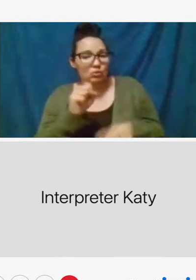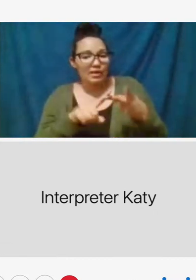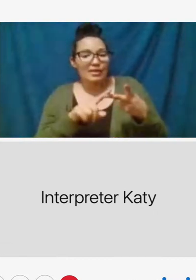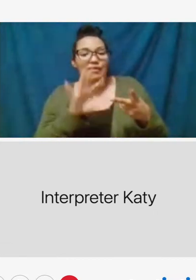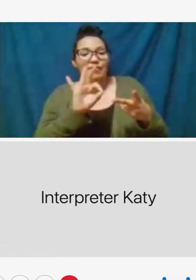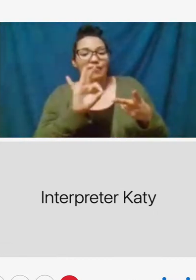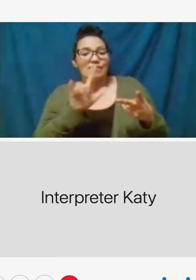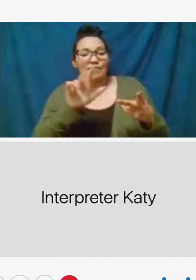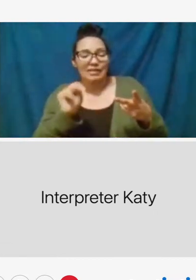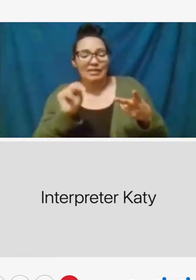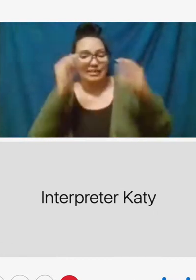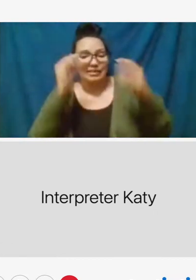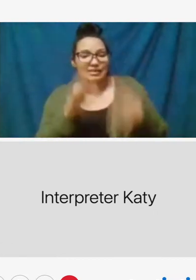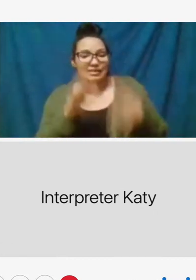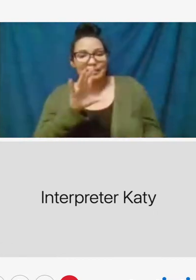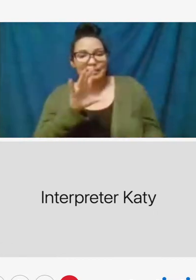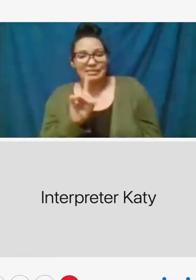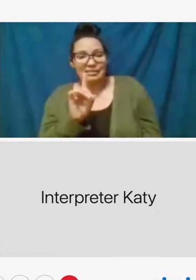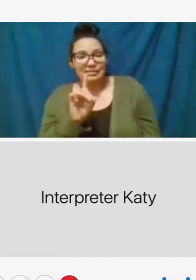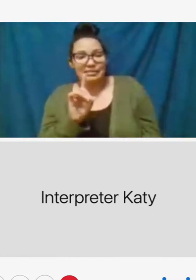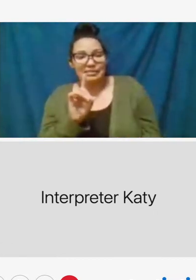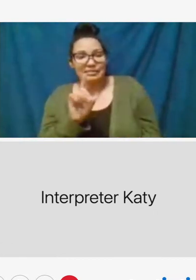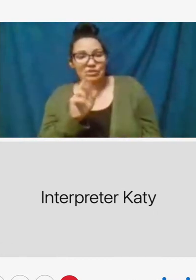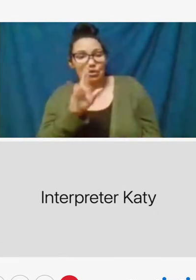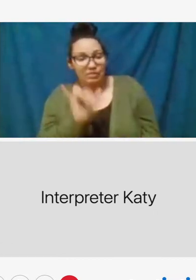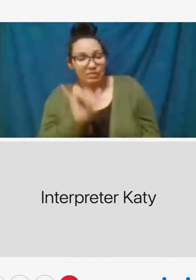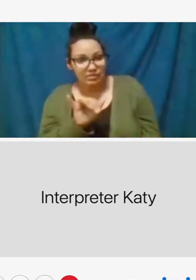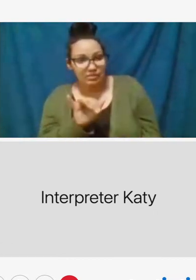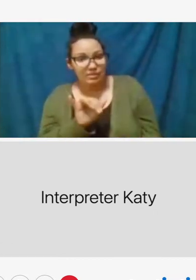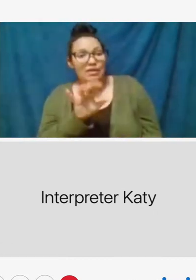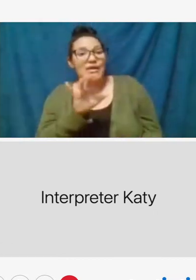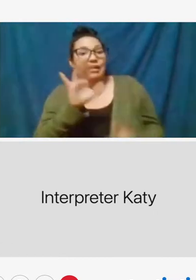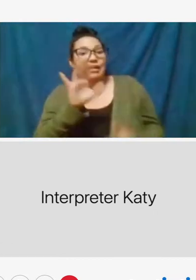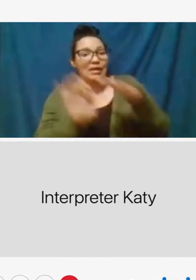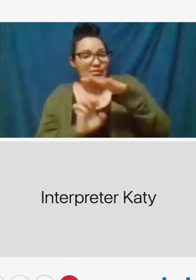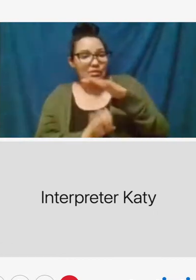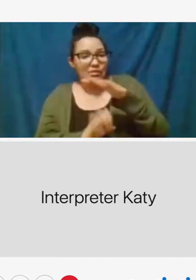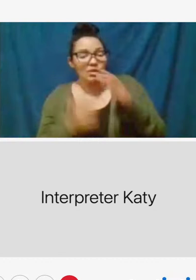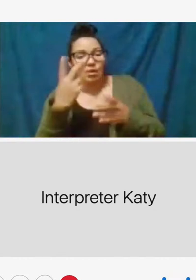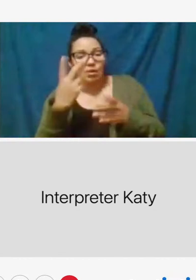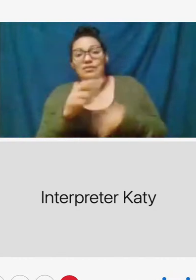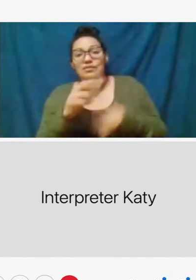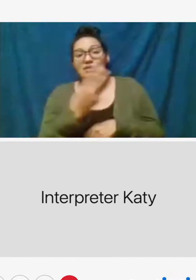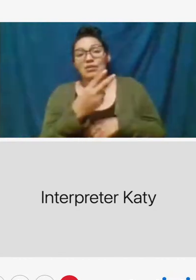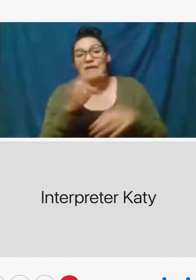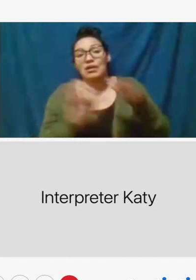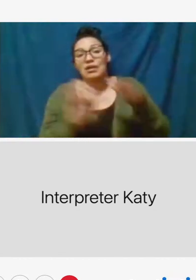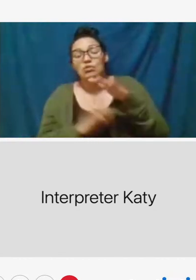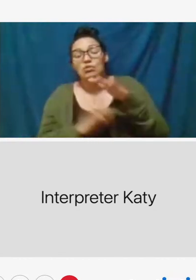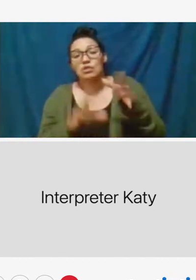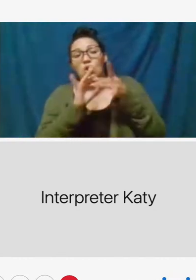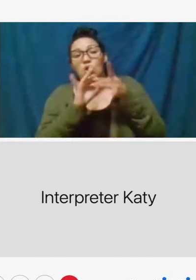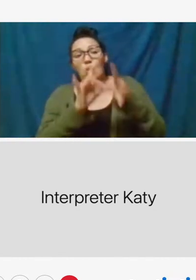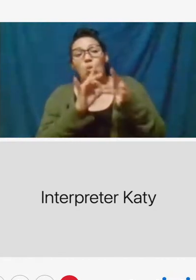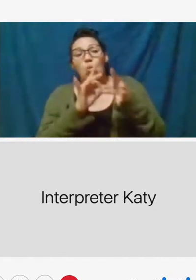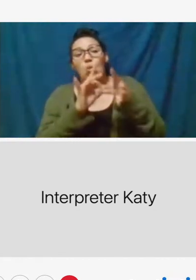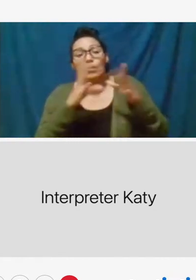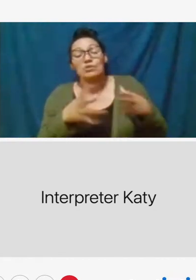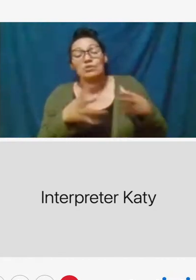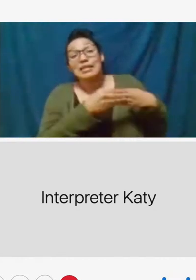Elementary they are both the secondary and the elementary coordinators uh a lead coordinators for science